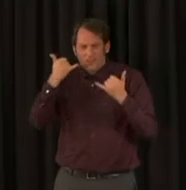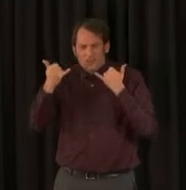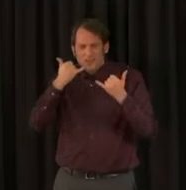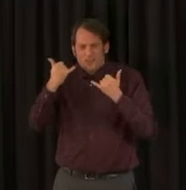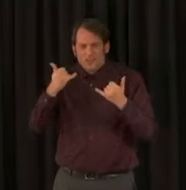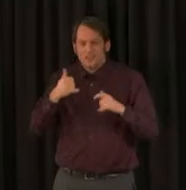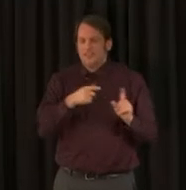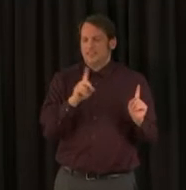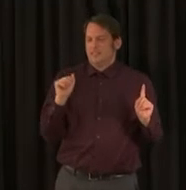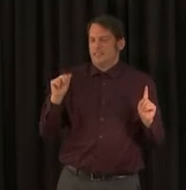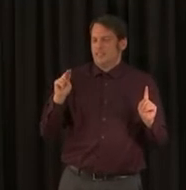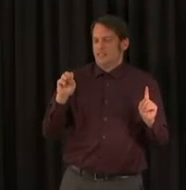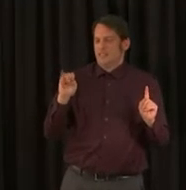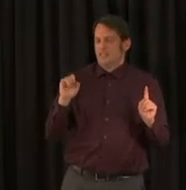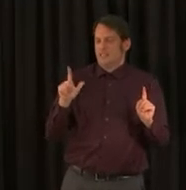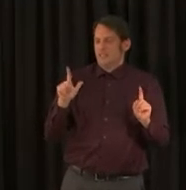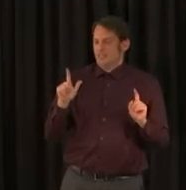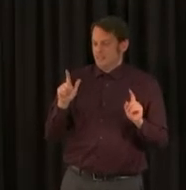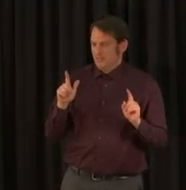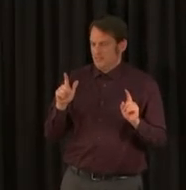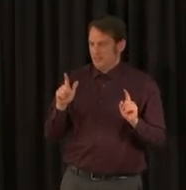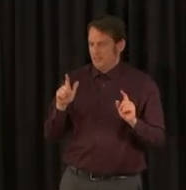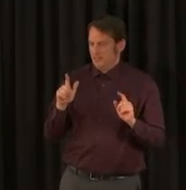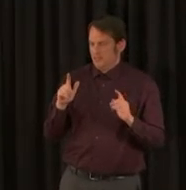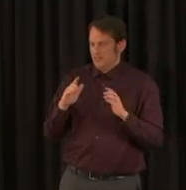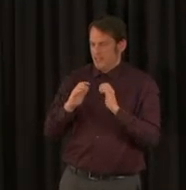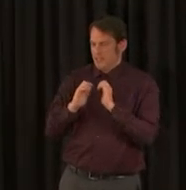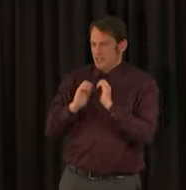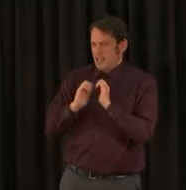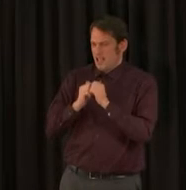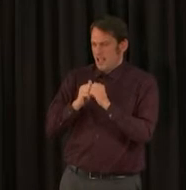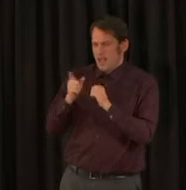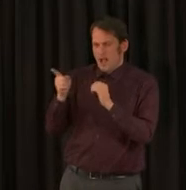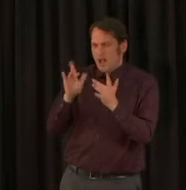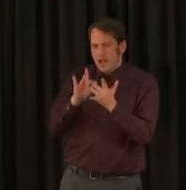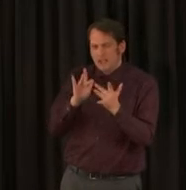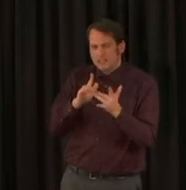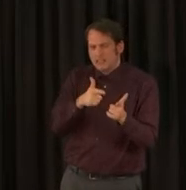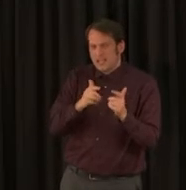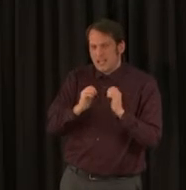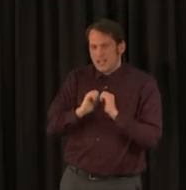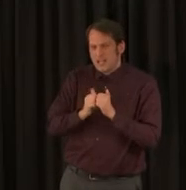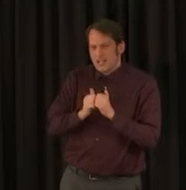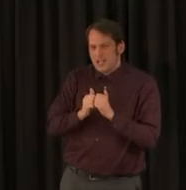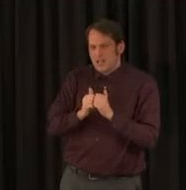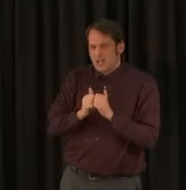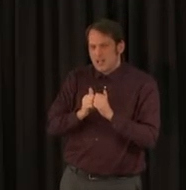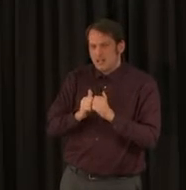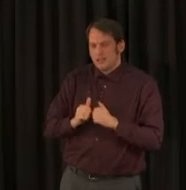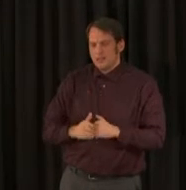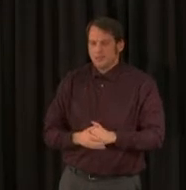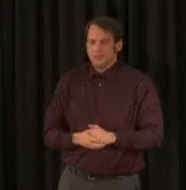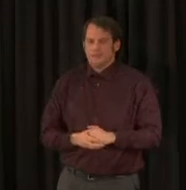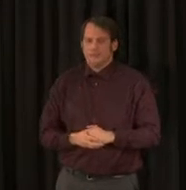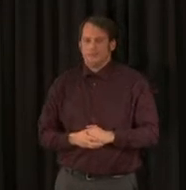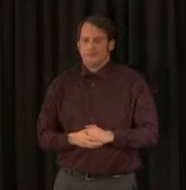how businesses have approached it, and how they've actually overcome the hurdles to be successful?